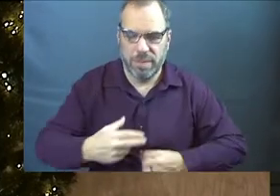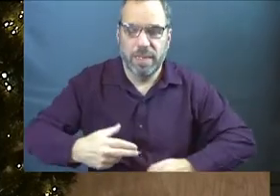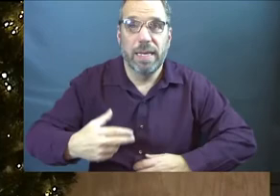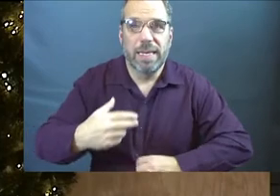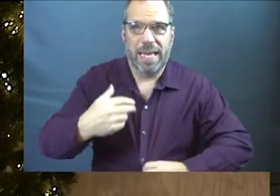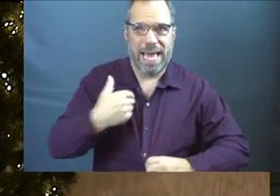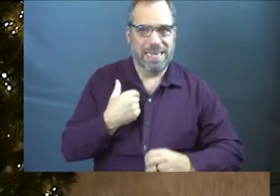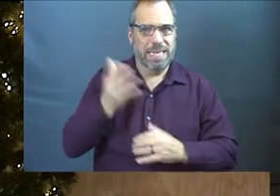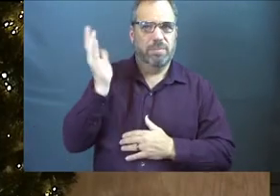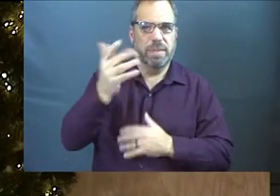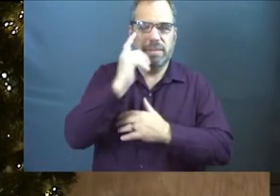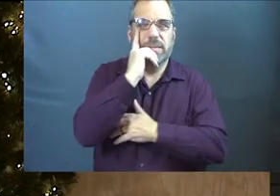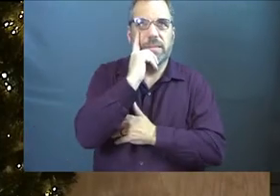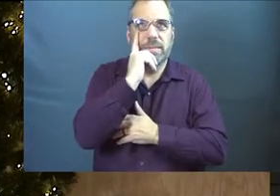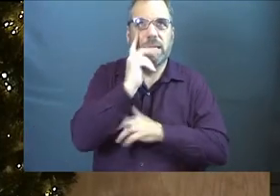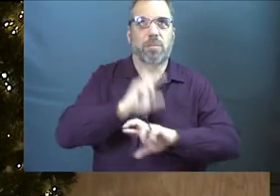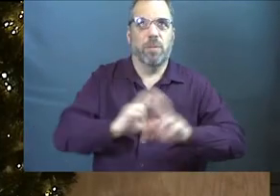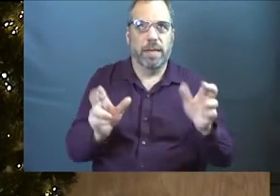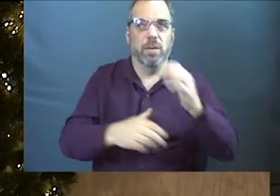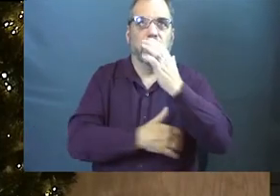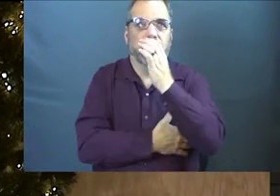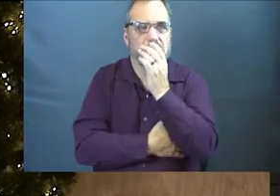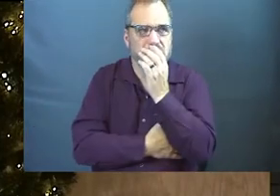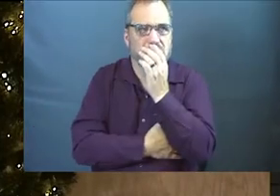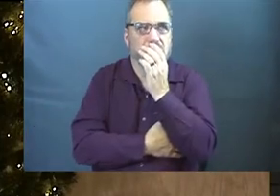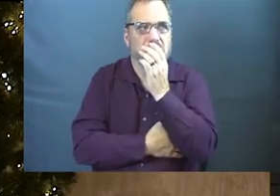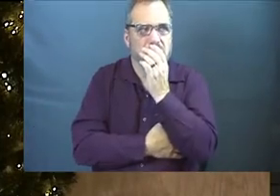And I'm going through this message and I'm preparing for this and I'm like, you know,